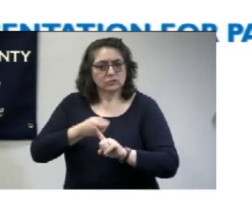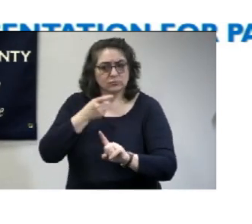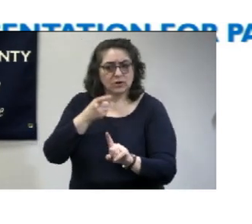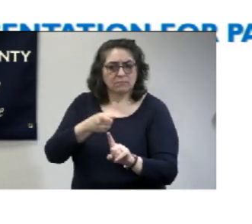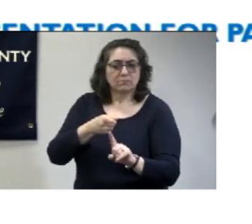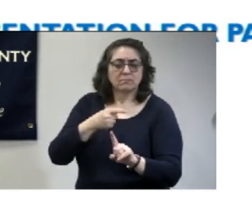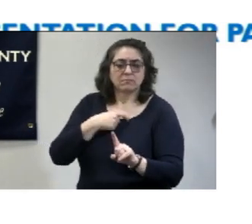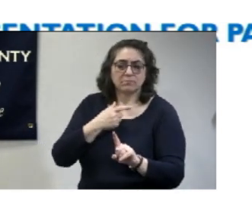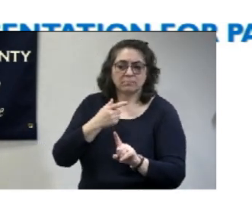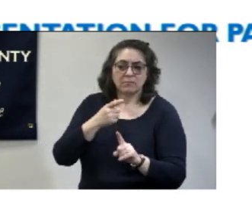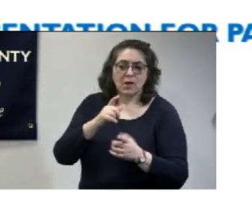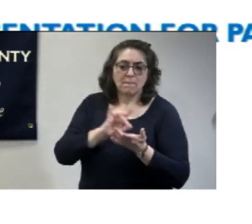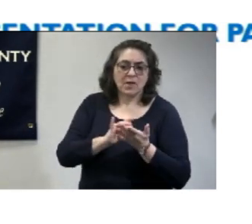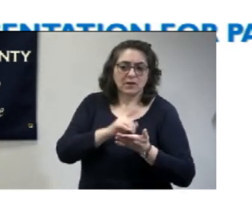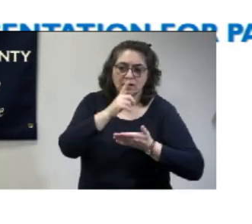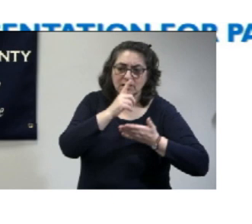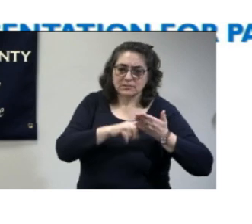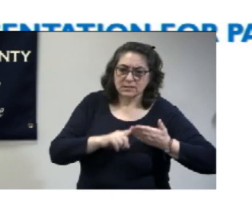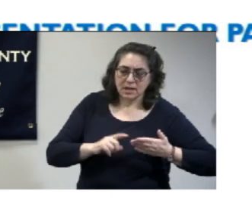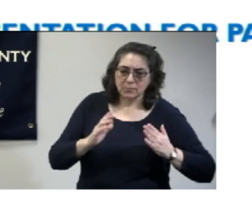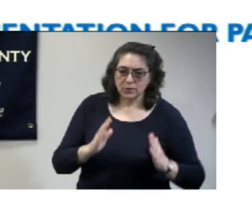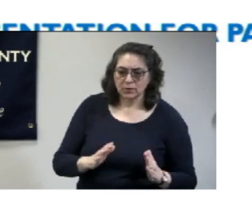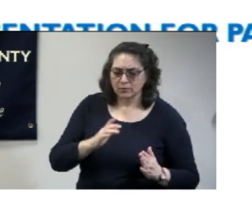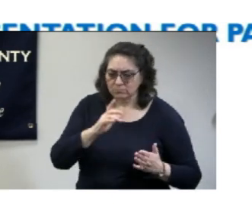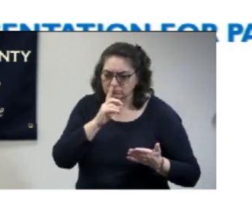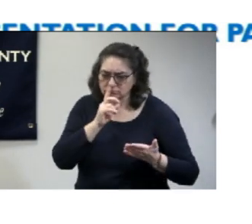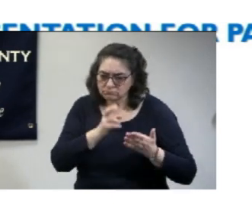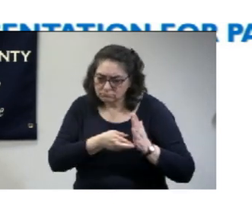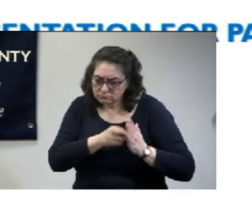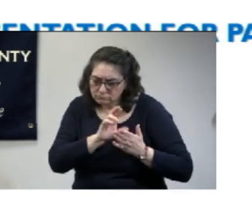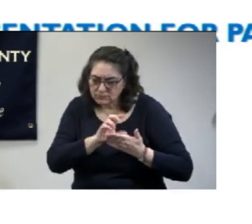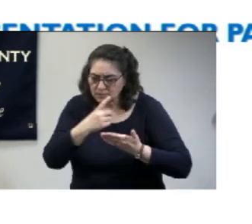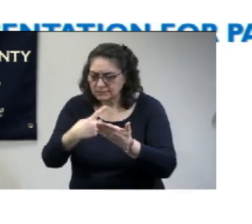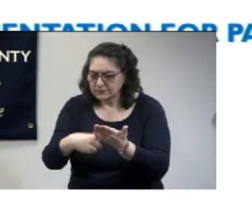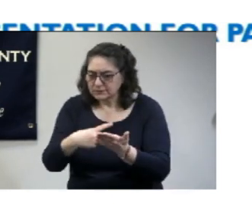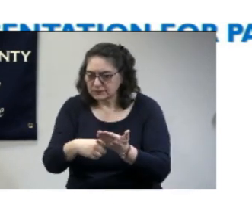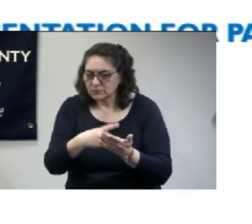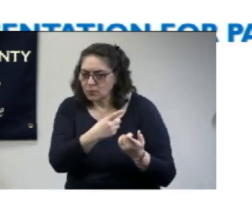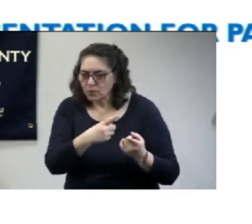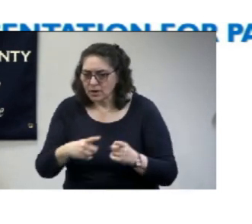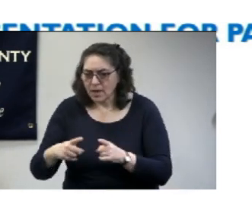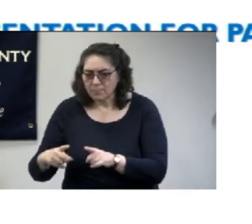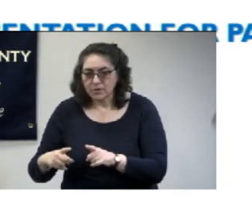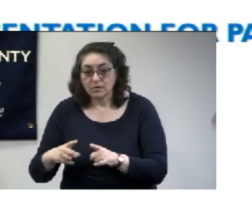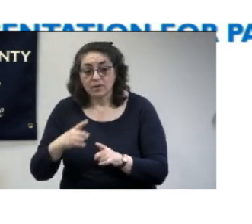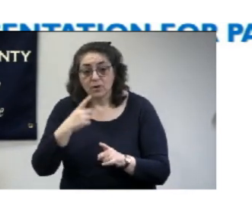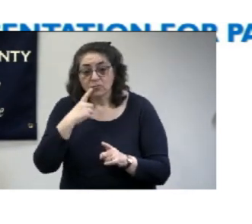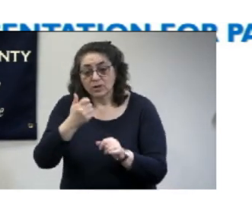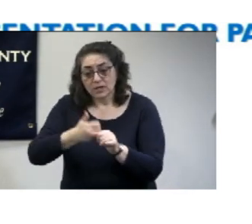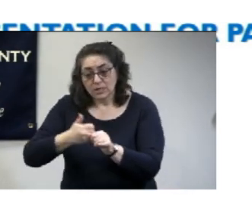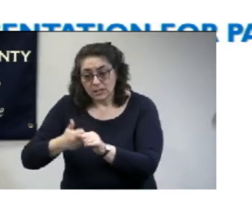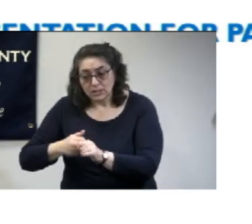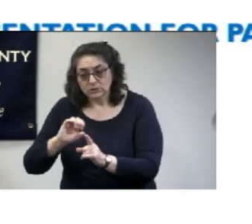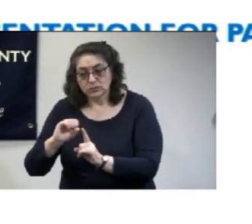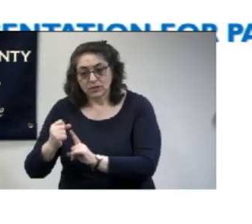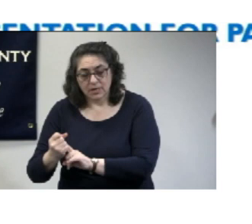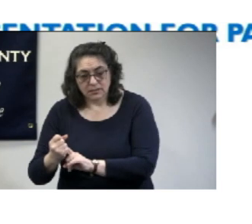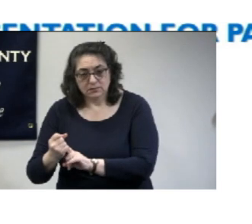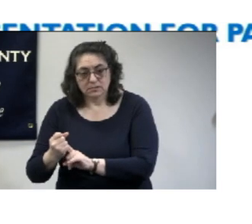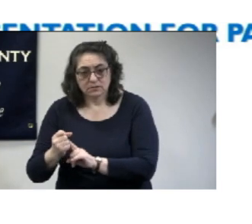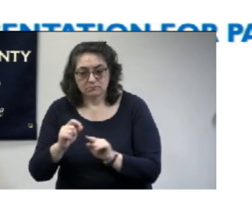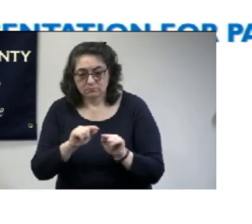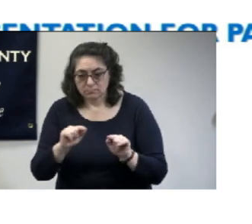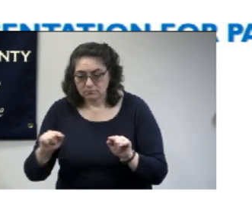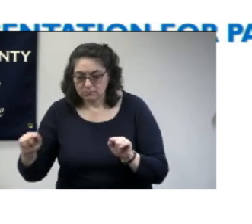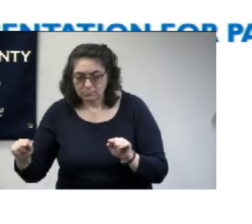these decedent cases, and they really just discuss what happened with these particular cases. What was